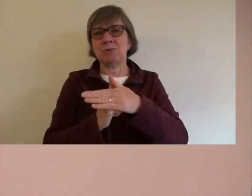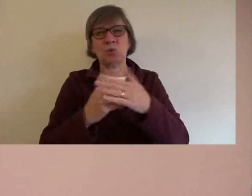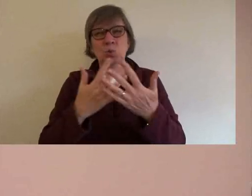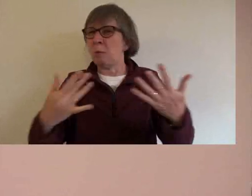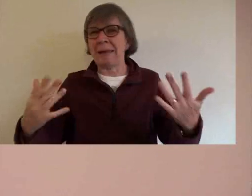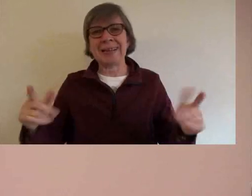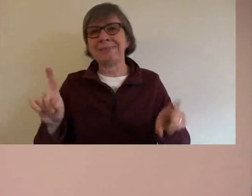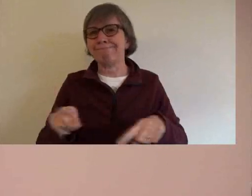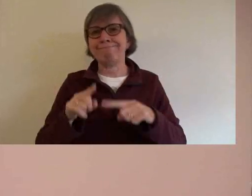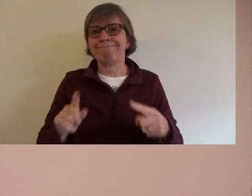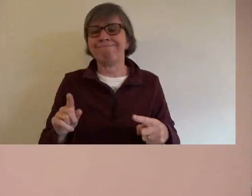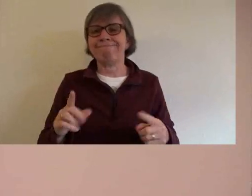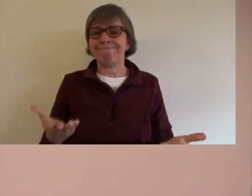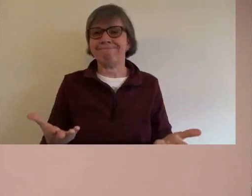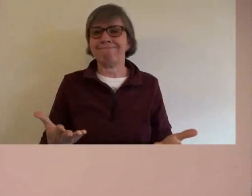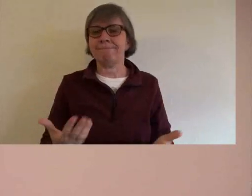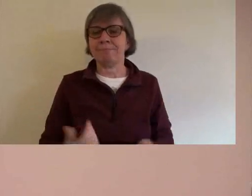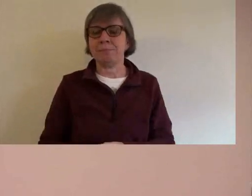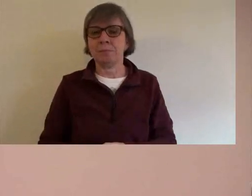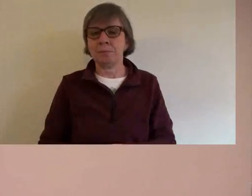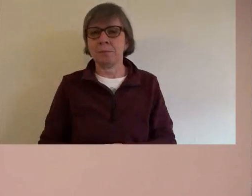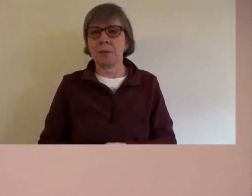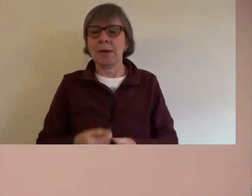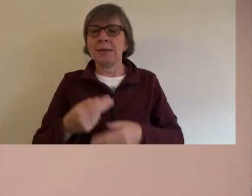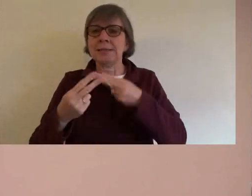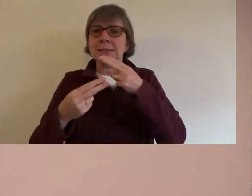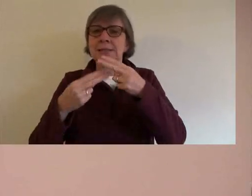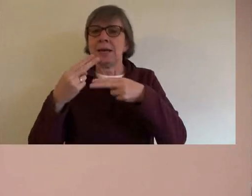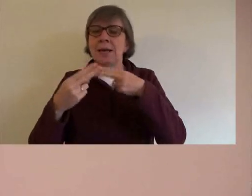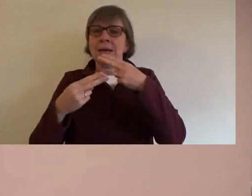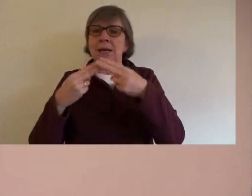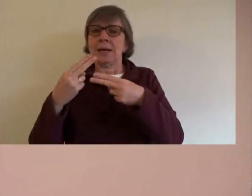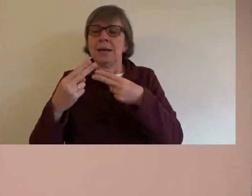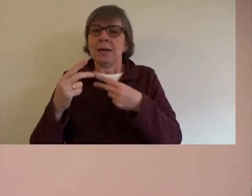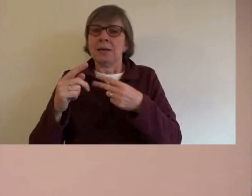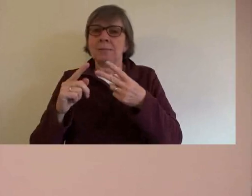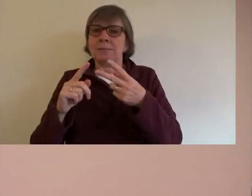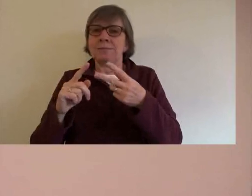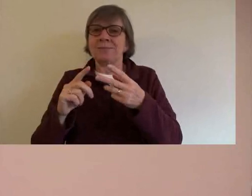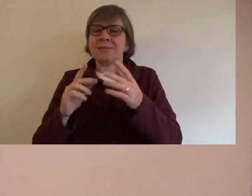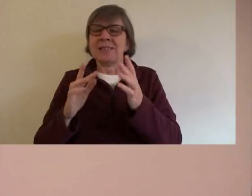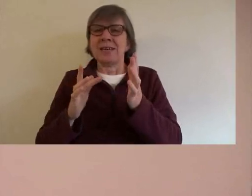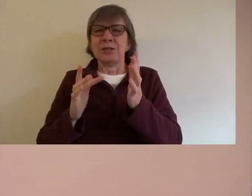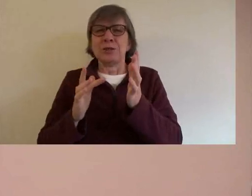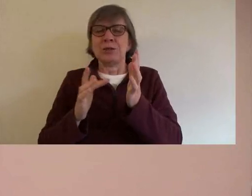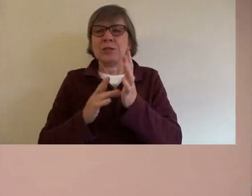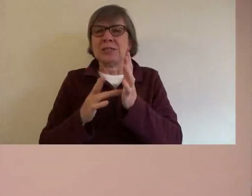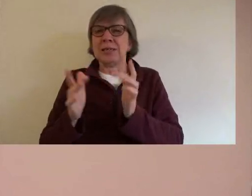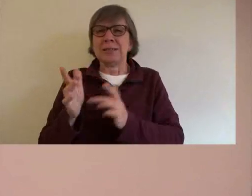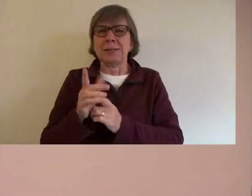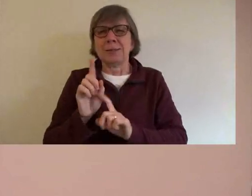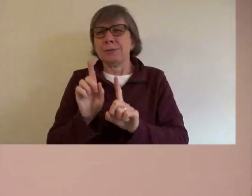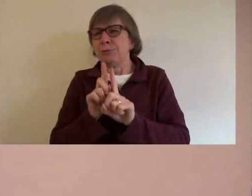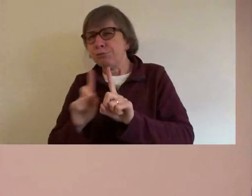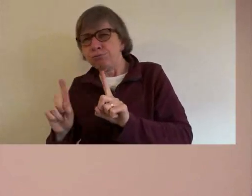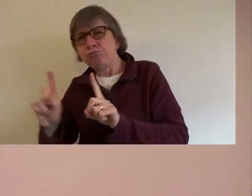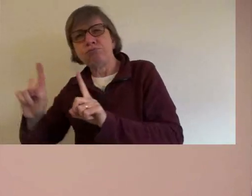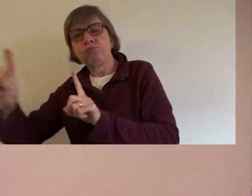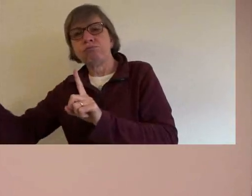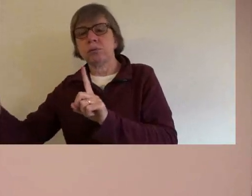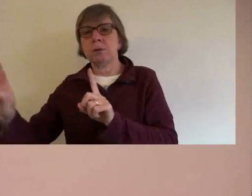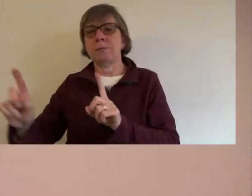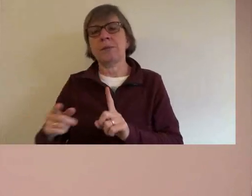maximum numbers that we can have in here. We're going to sing again, and this time we're going to sing Jesus Went Out of His